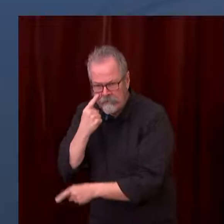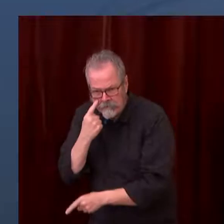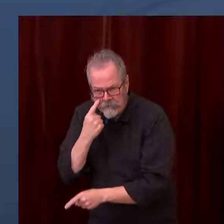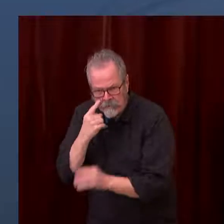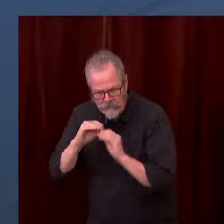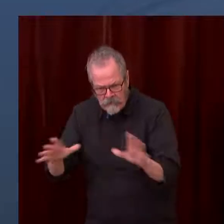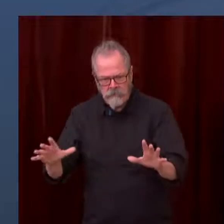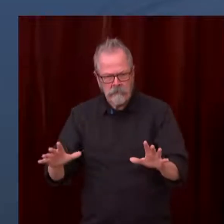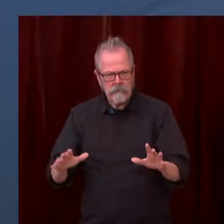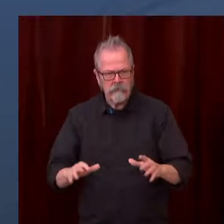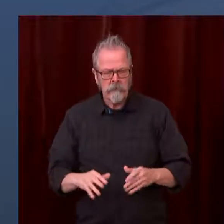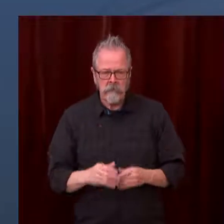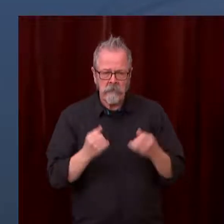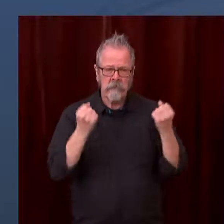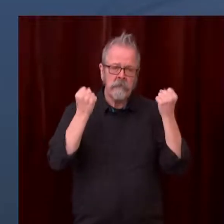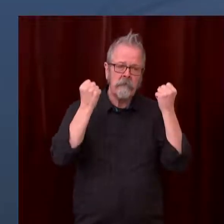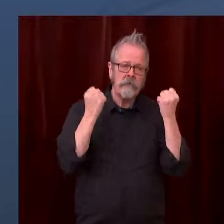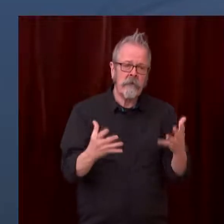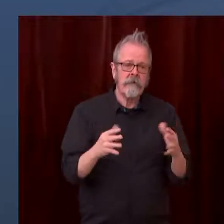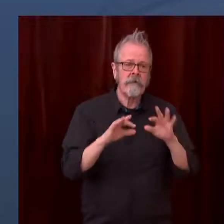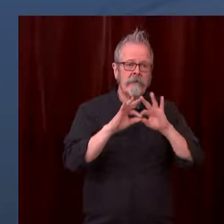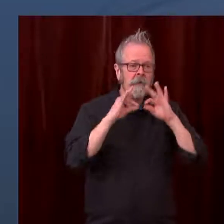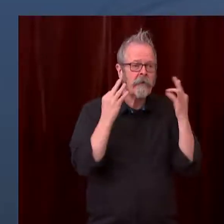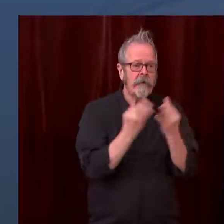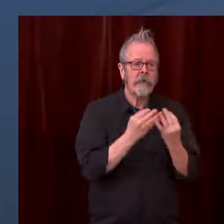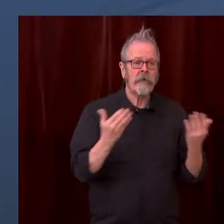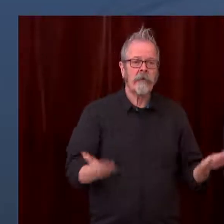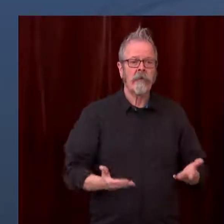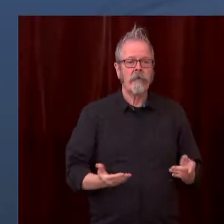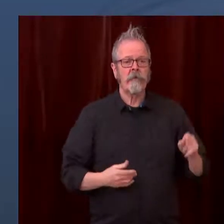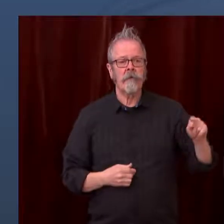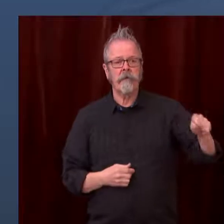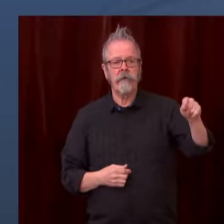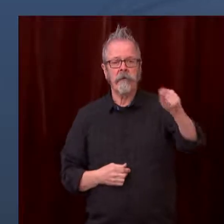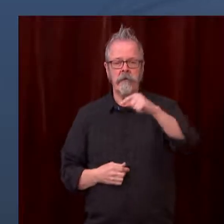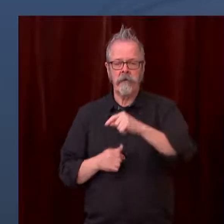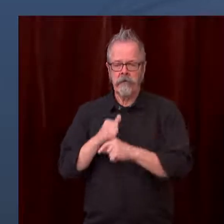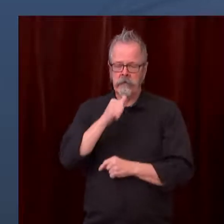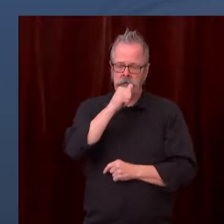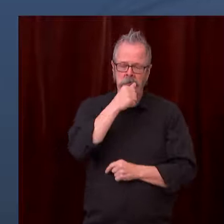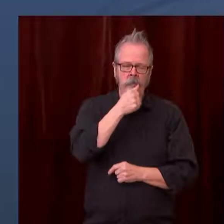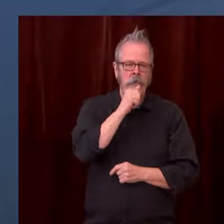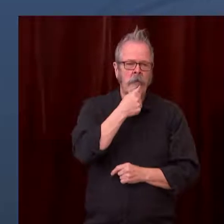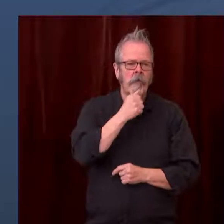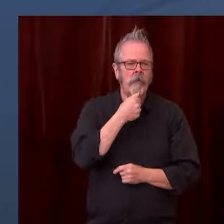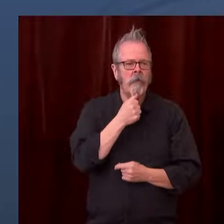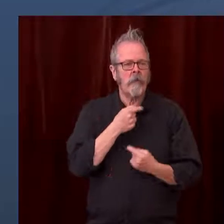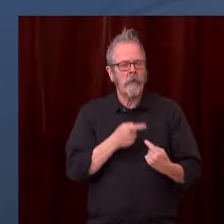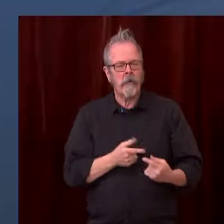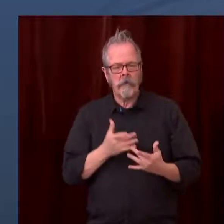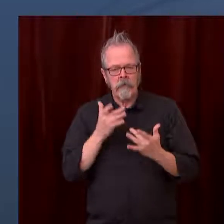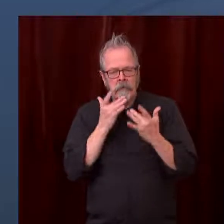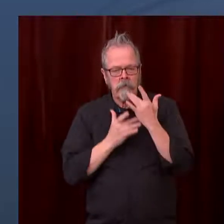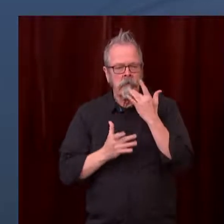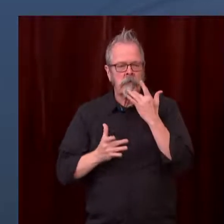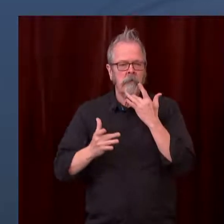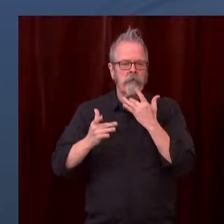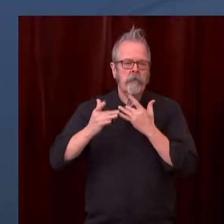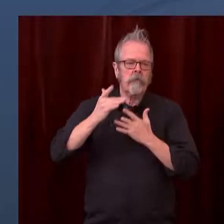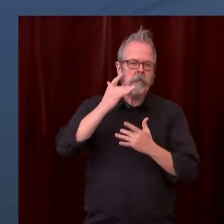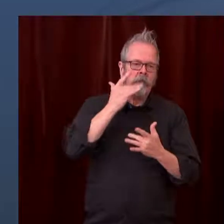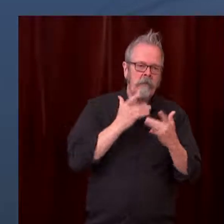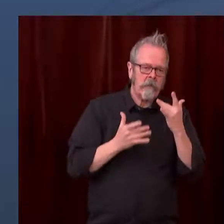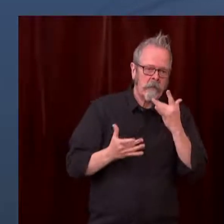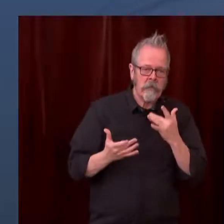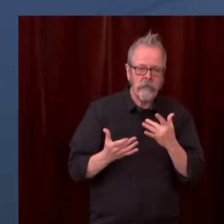businesses, but they continue to do what we ask of them. And as we have this hope on the horizon of vaccines, I agree with you so much